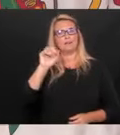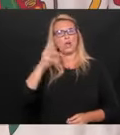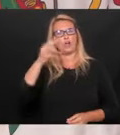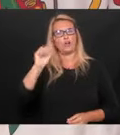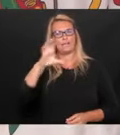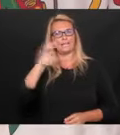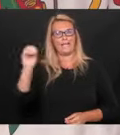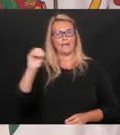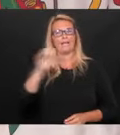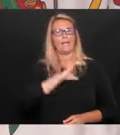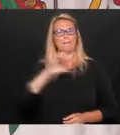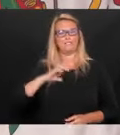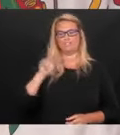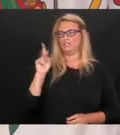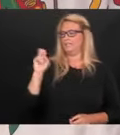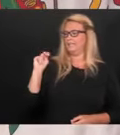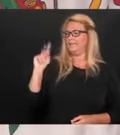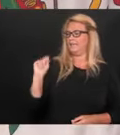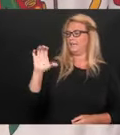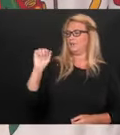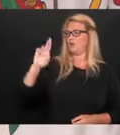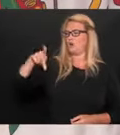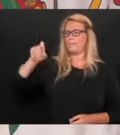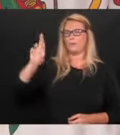Kent Carper and all